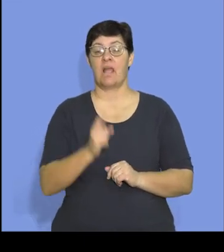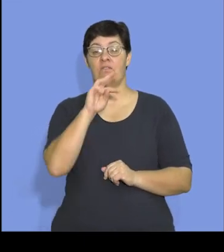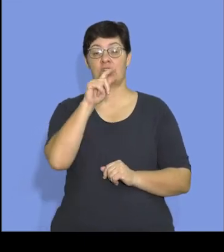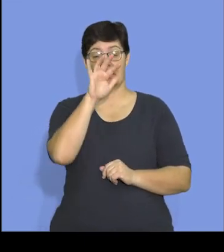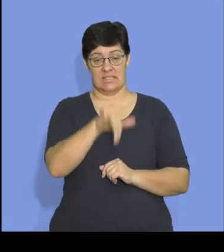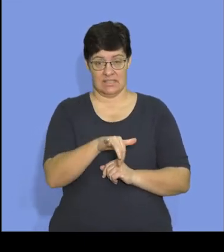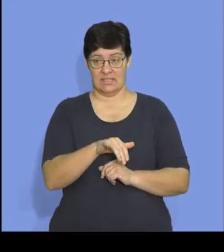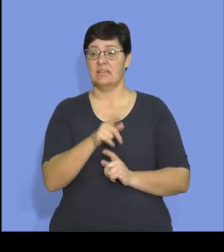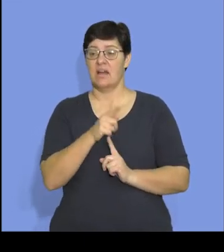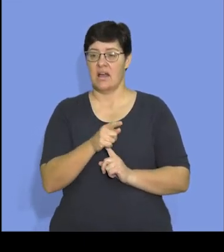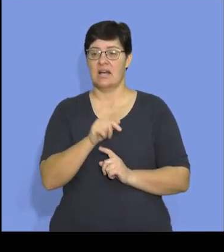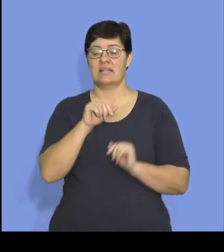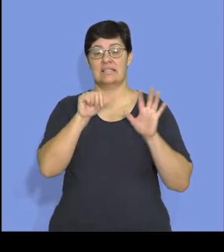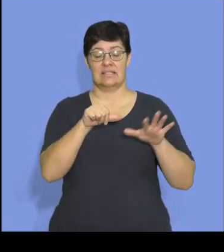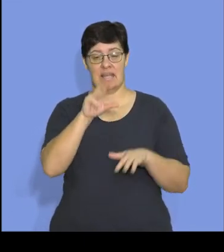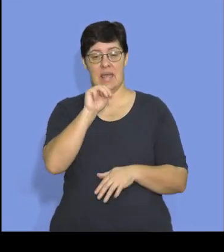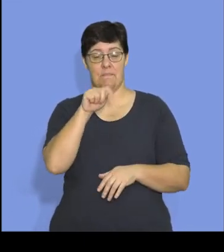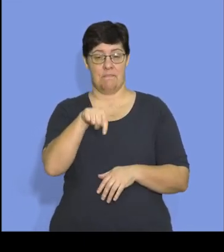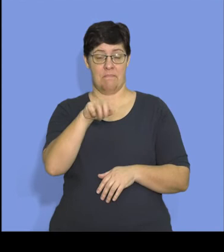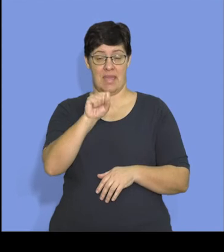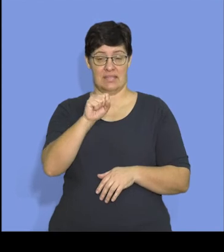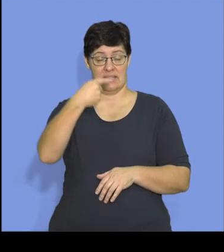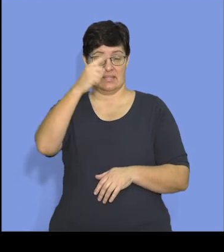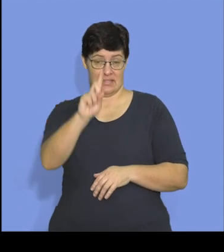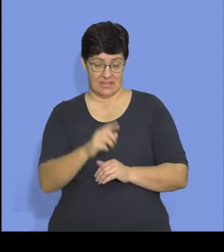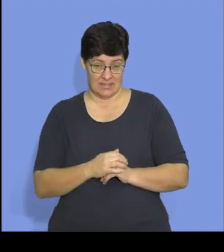velocity of 16 meters per second from the ground.